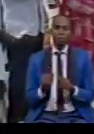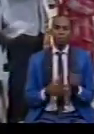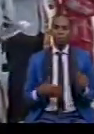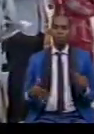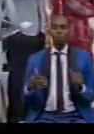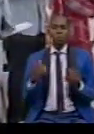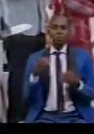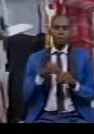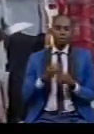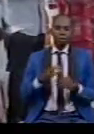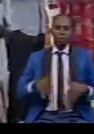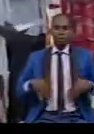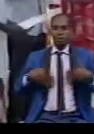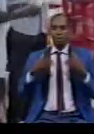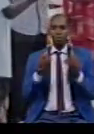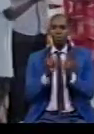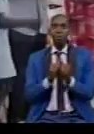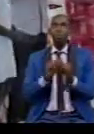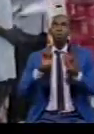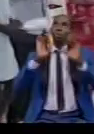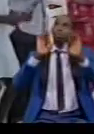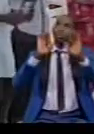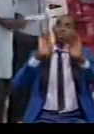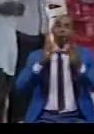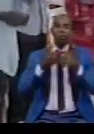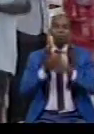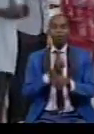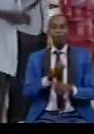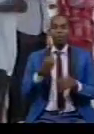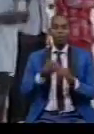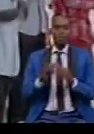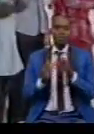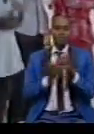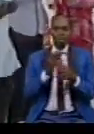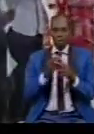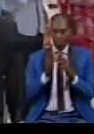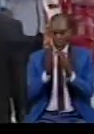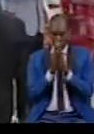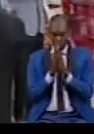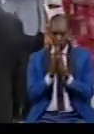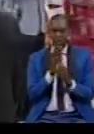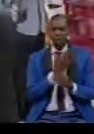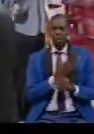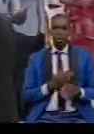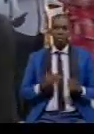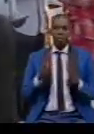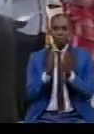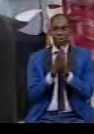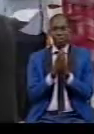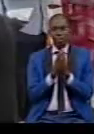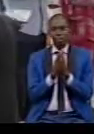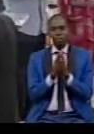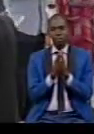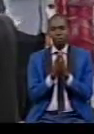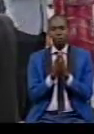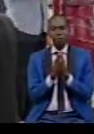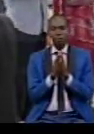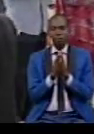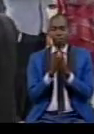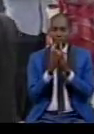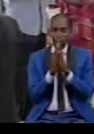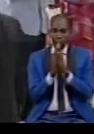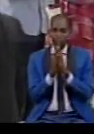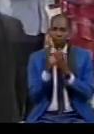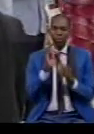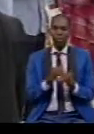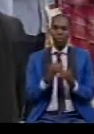and nothing shall by any means hurt you. You're going to sleep at night, you do your normal quiet time, and you read everything you want to